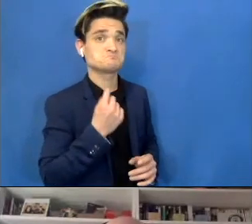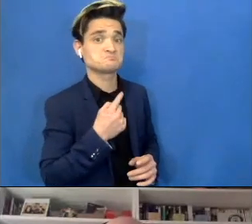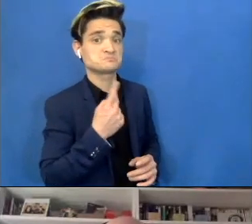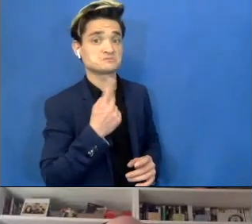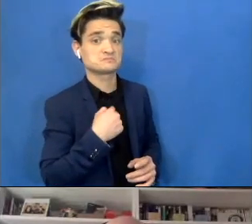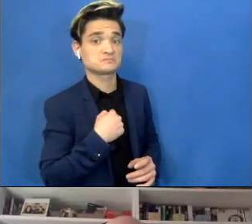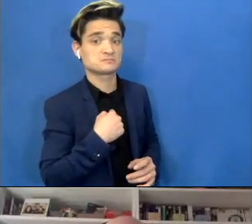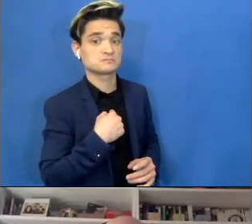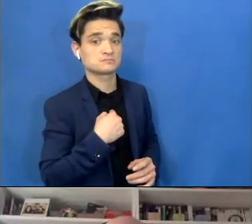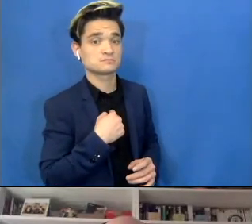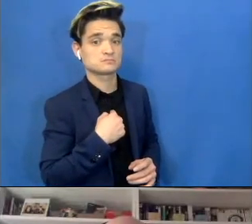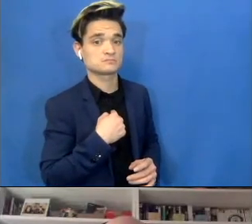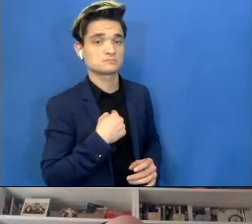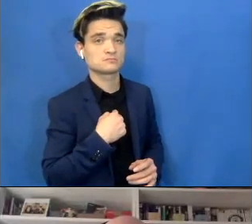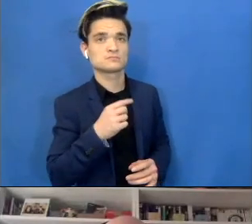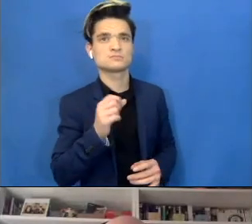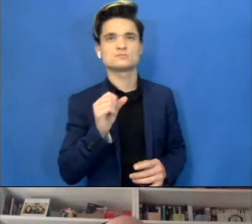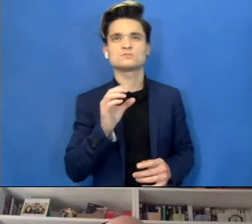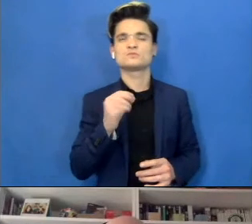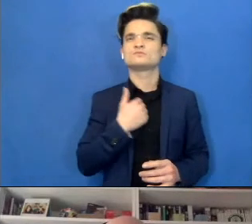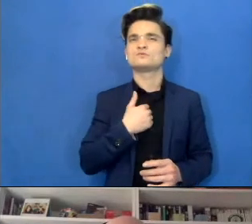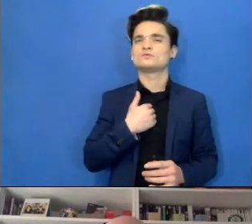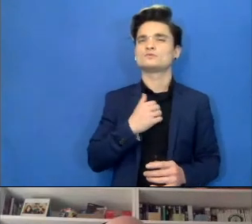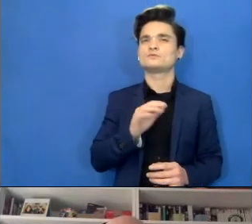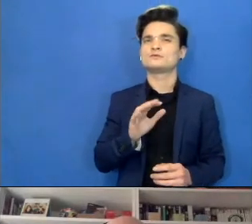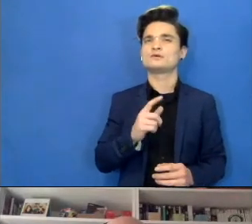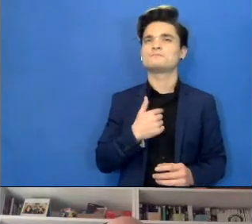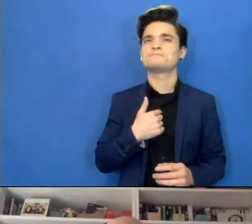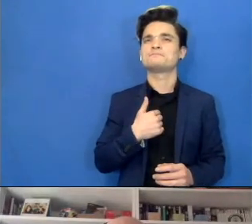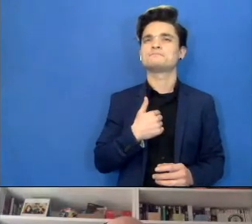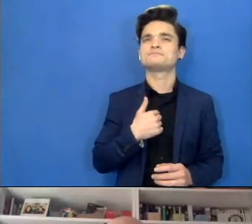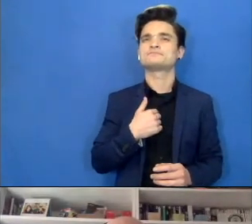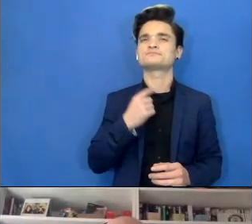my 2 cents on the no part, and that is for beginners,